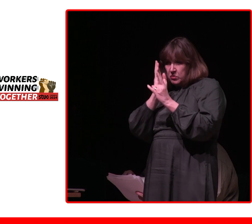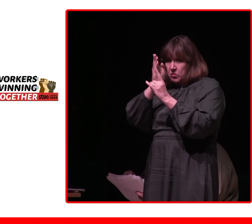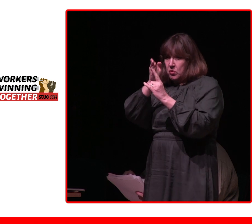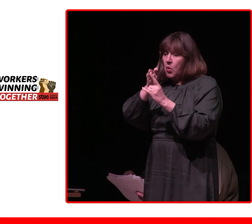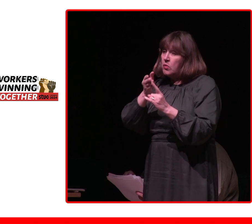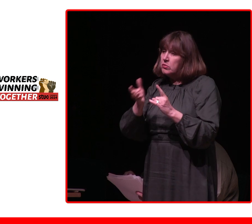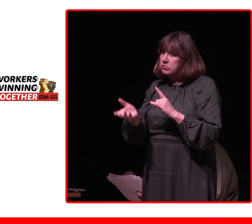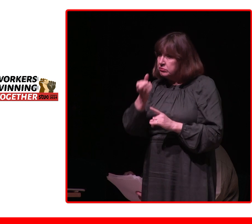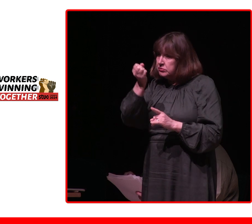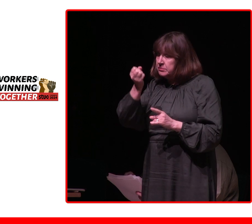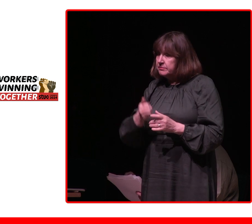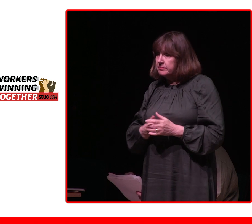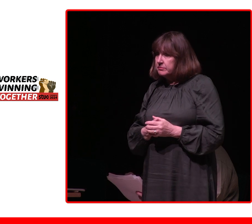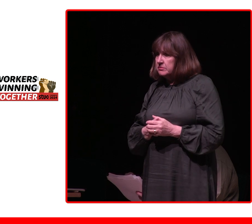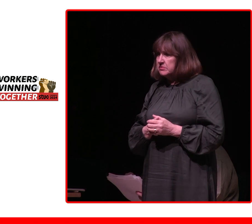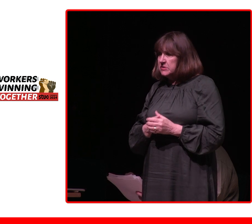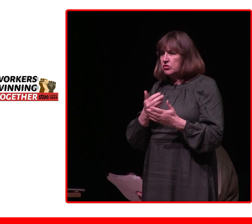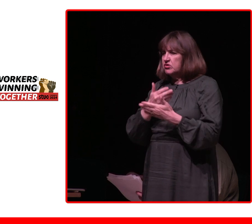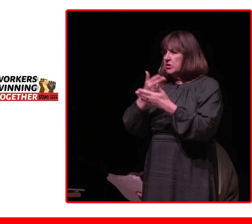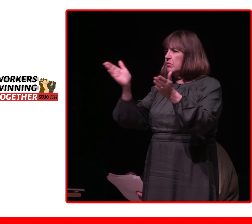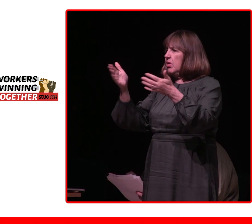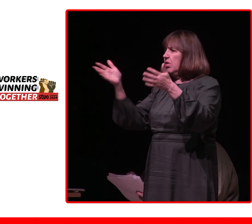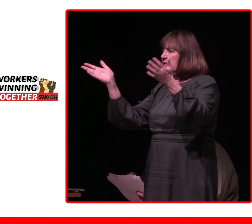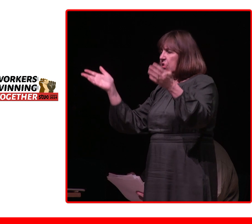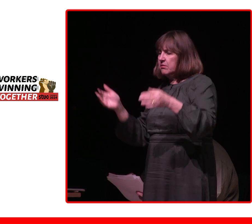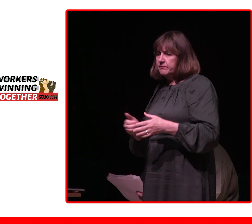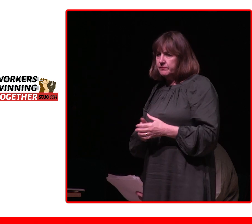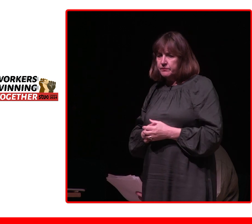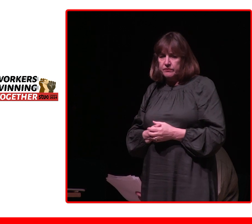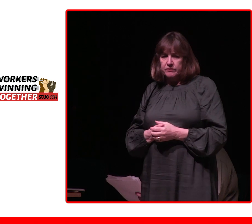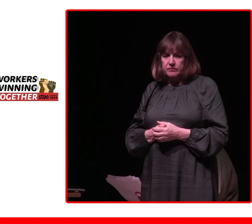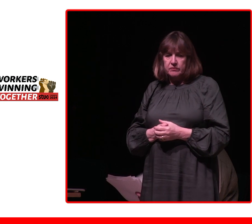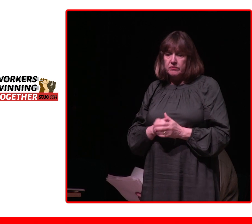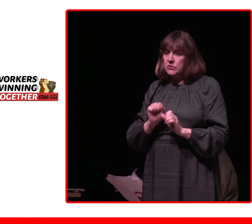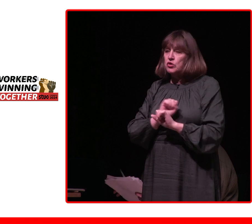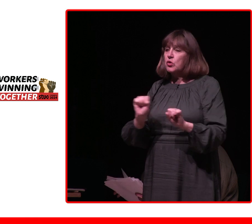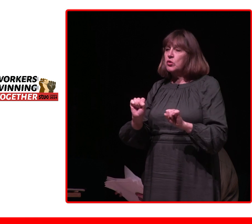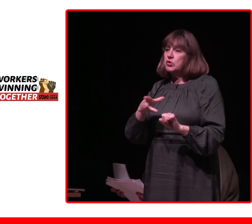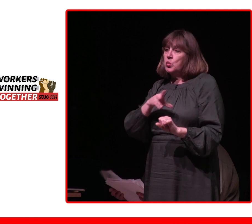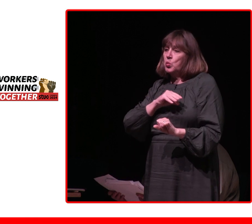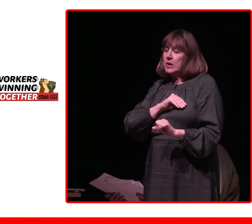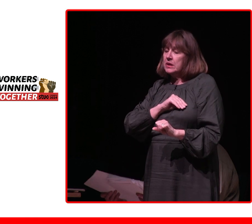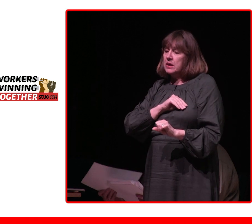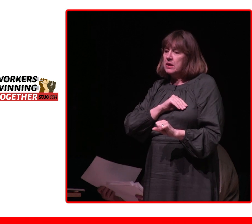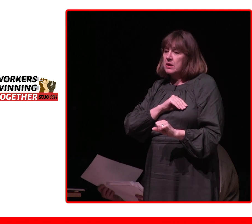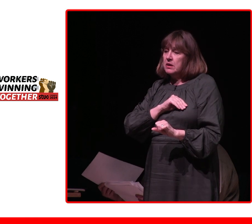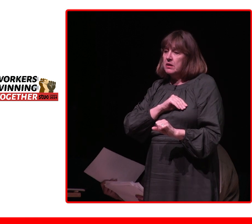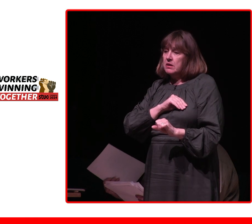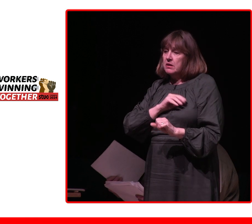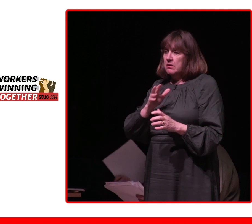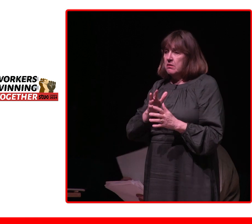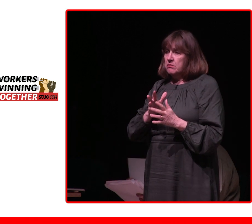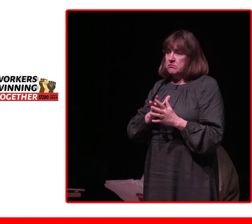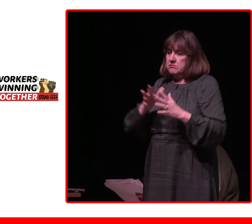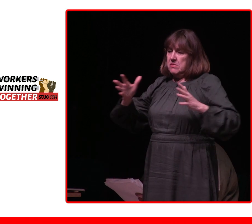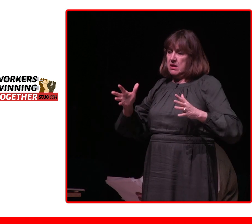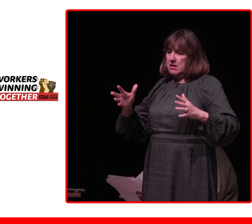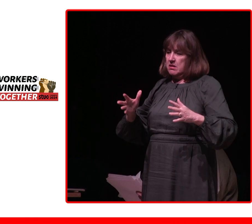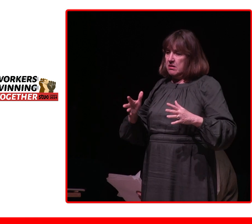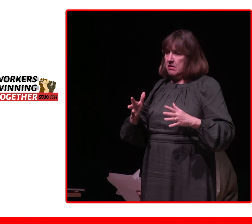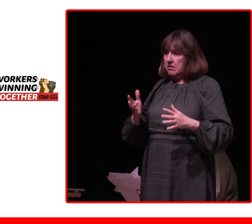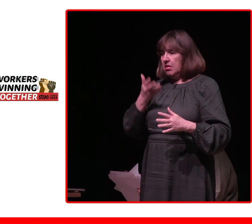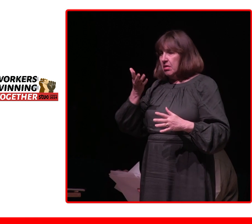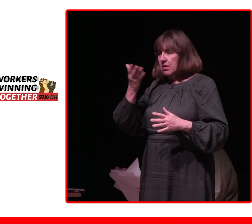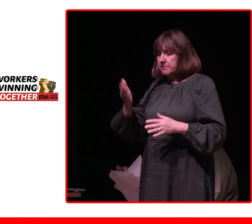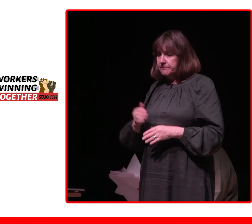of wider phrases, because you're not going to win on vague basis. So it's